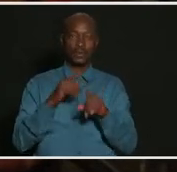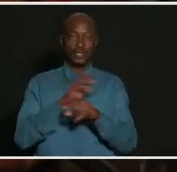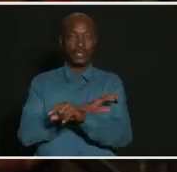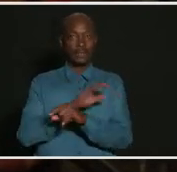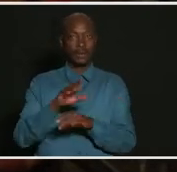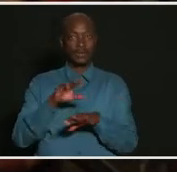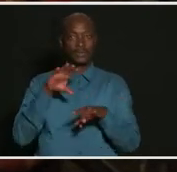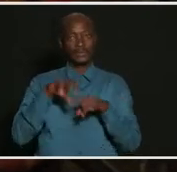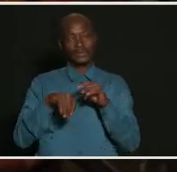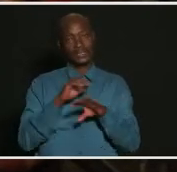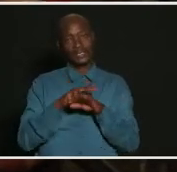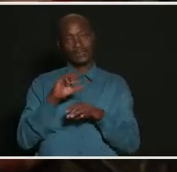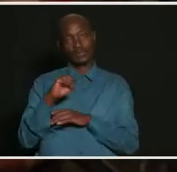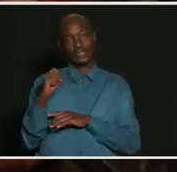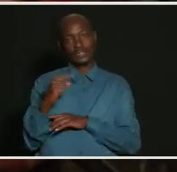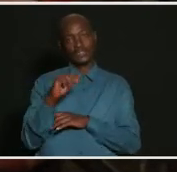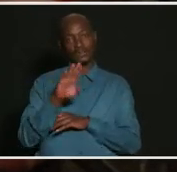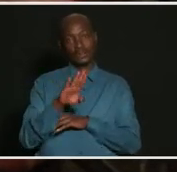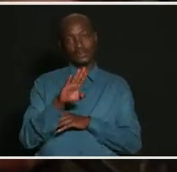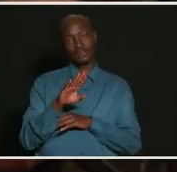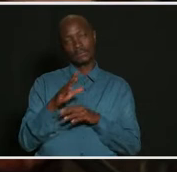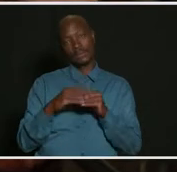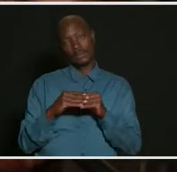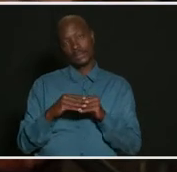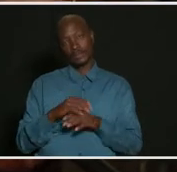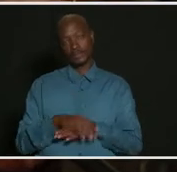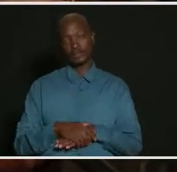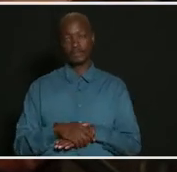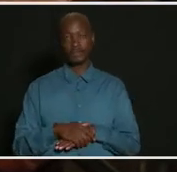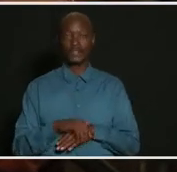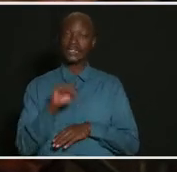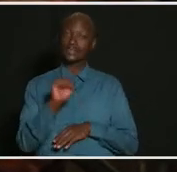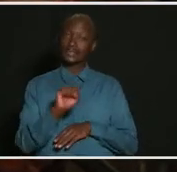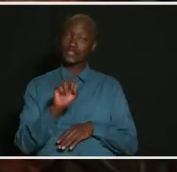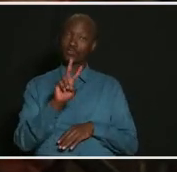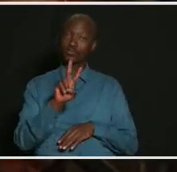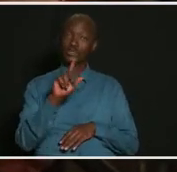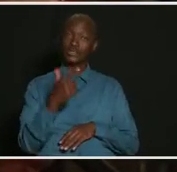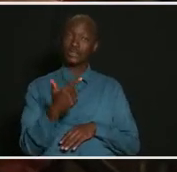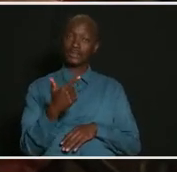SGP members 4 on Section 27